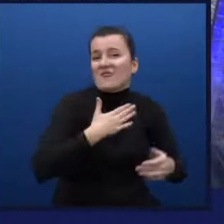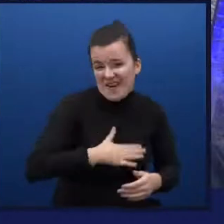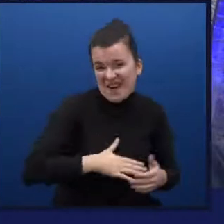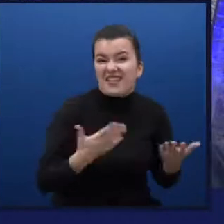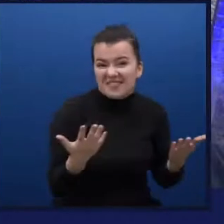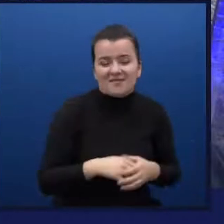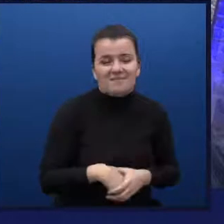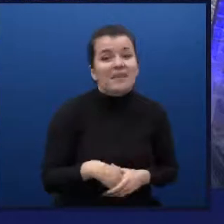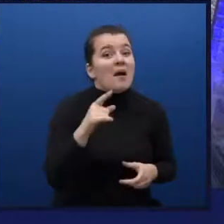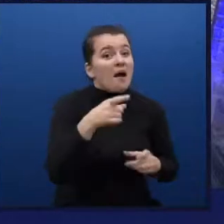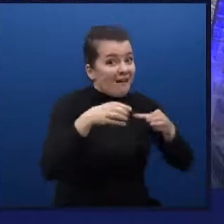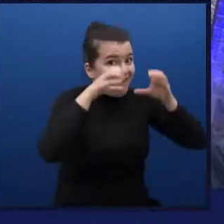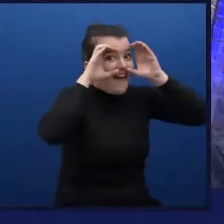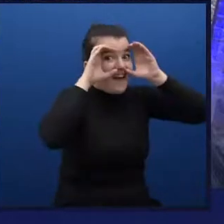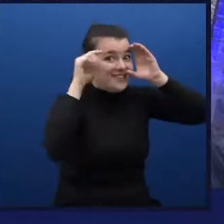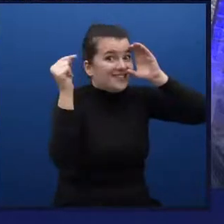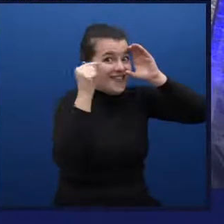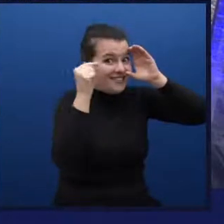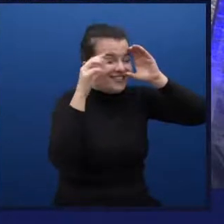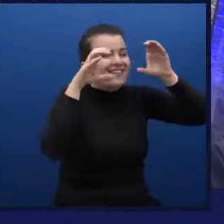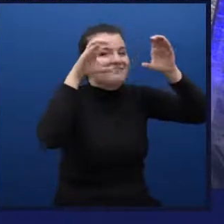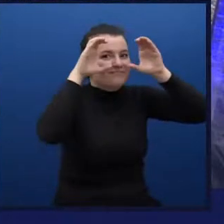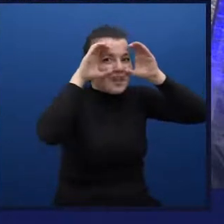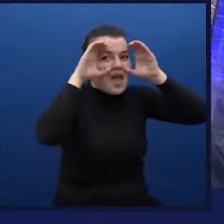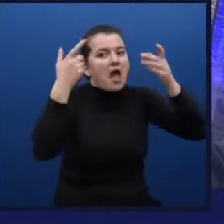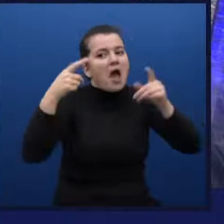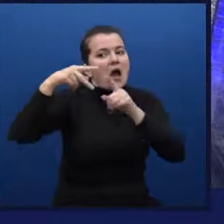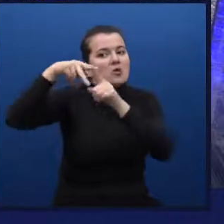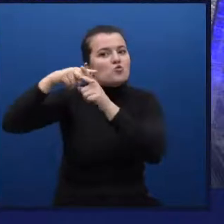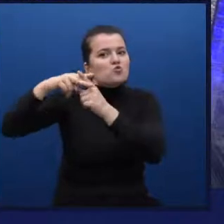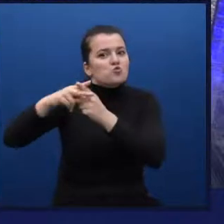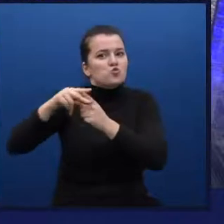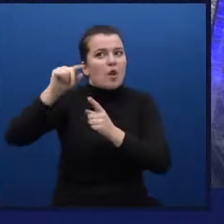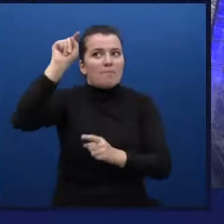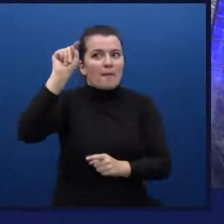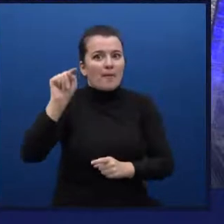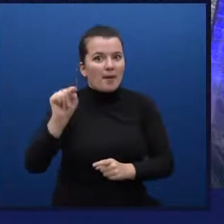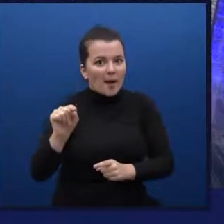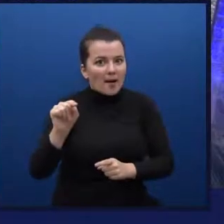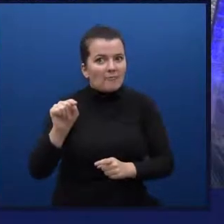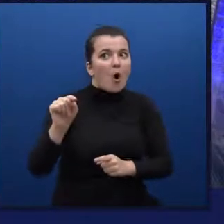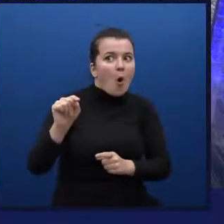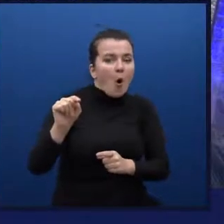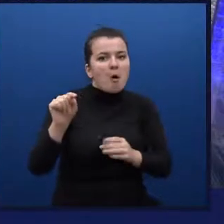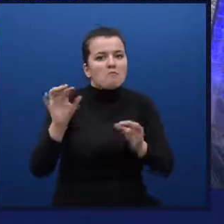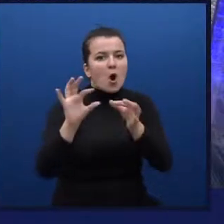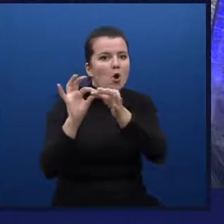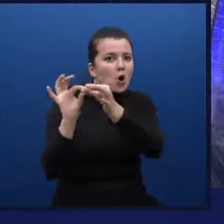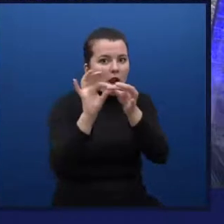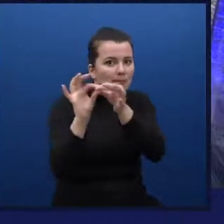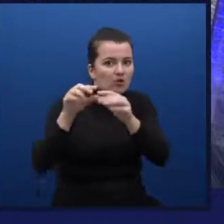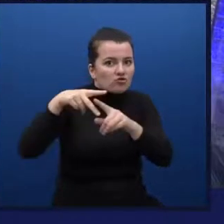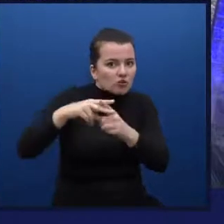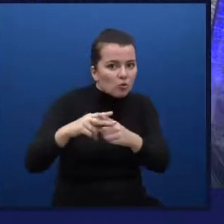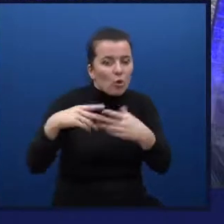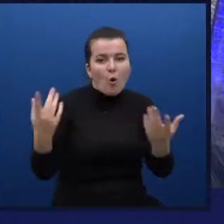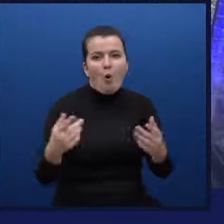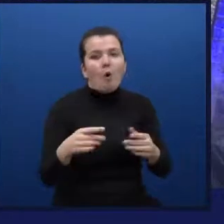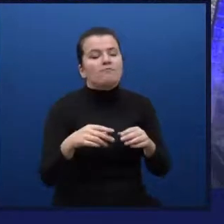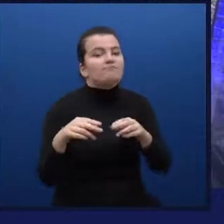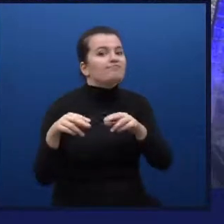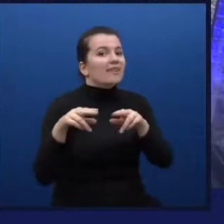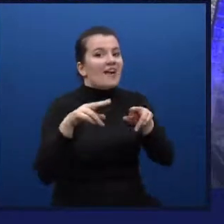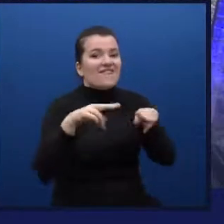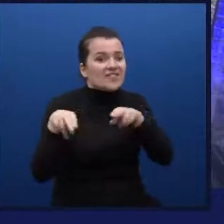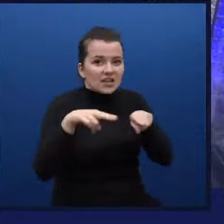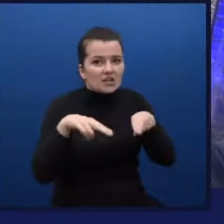the headset, we can drag in tools, collaboration tools, we can drag in video players, we can drag in games to